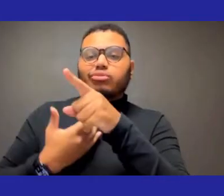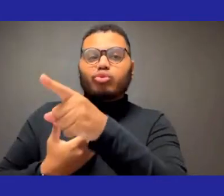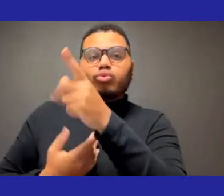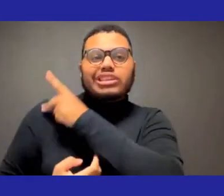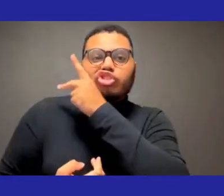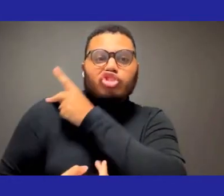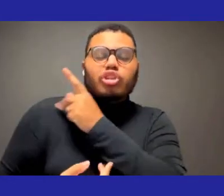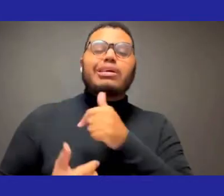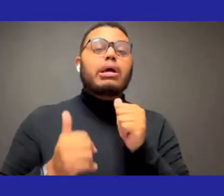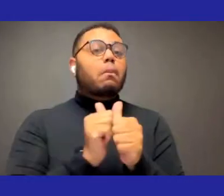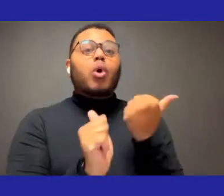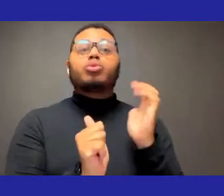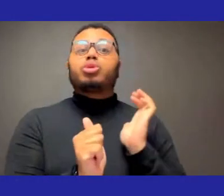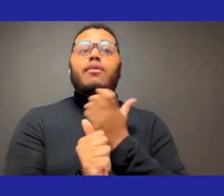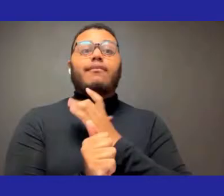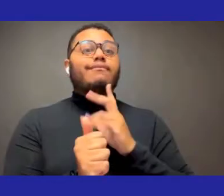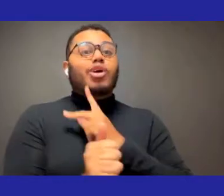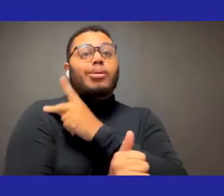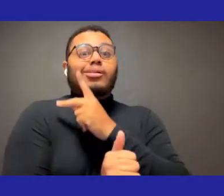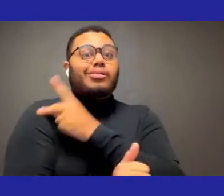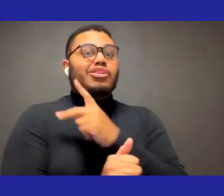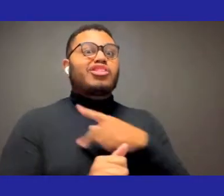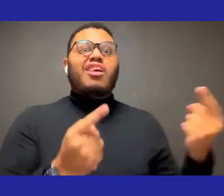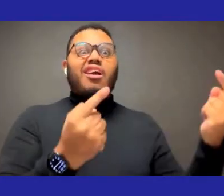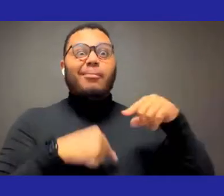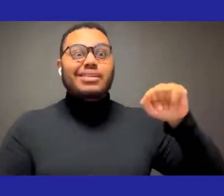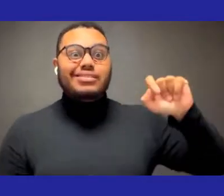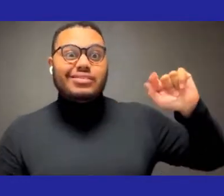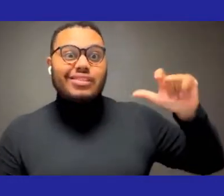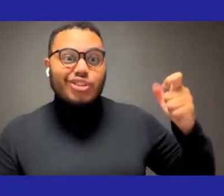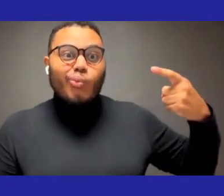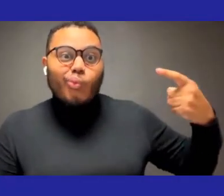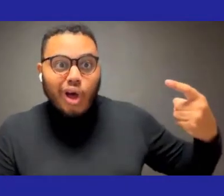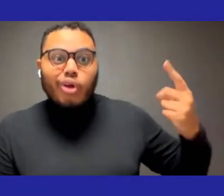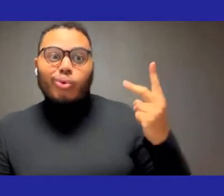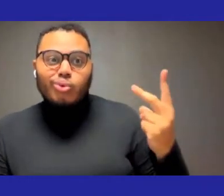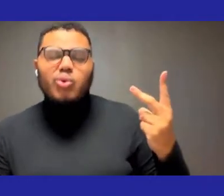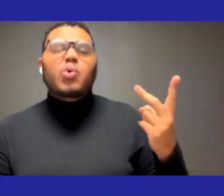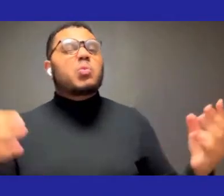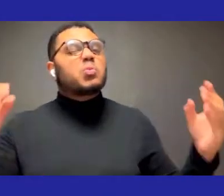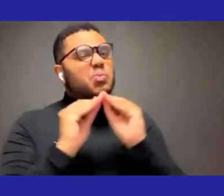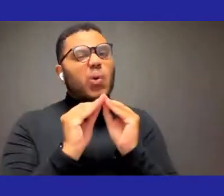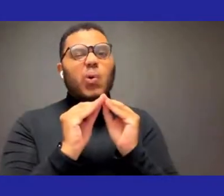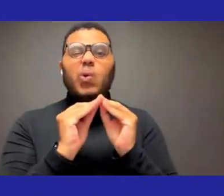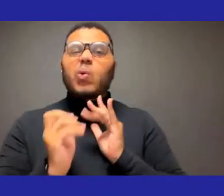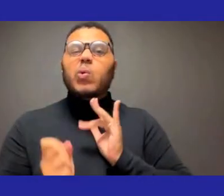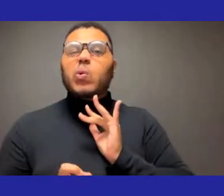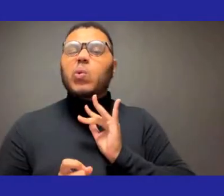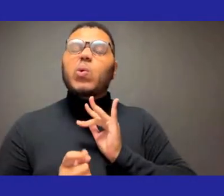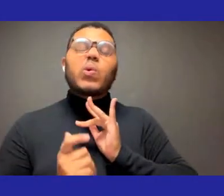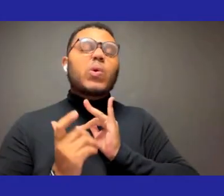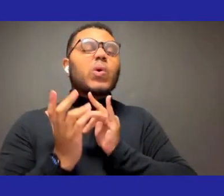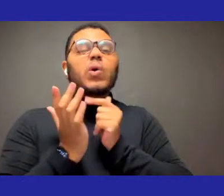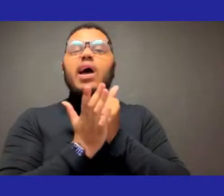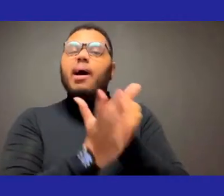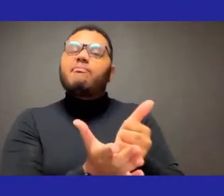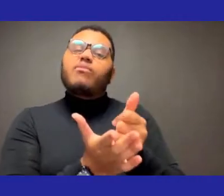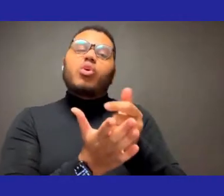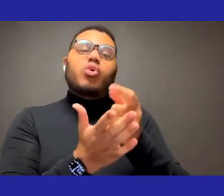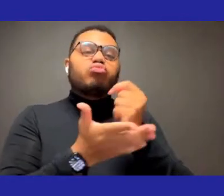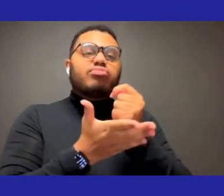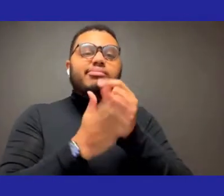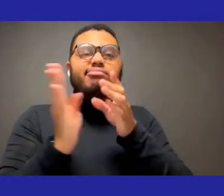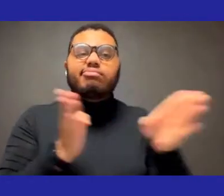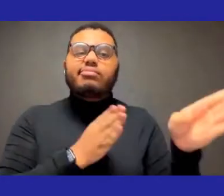of our patients are coming in at stage 1 and stage 2 and have a much more meaningful treatment plan, and their